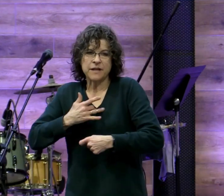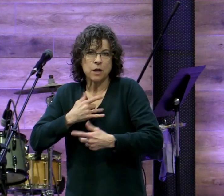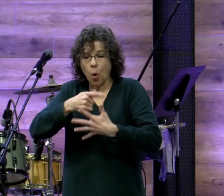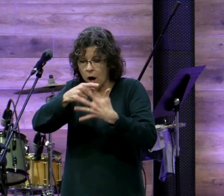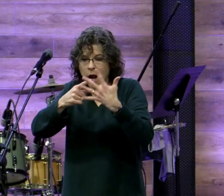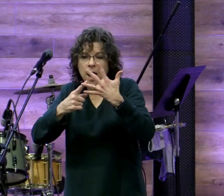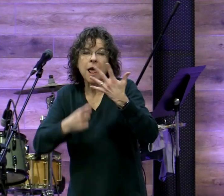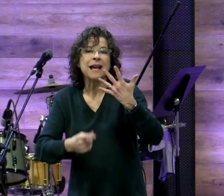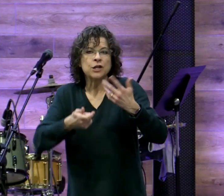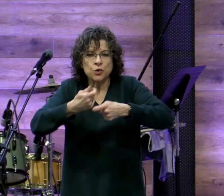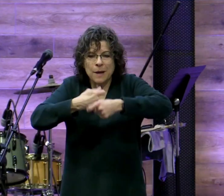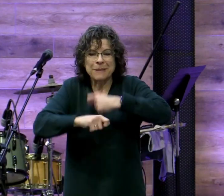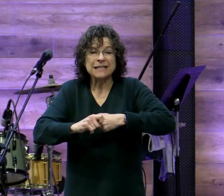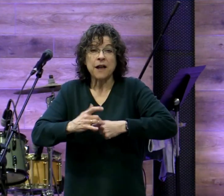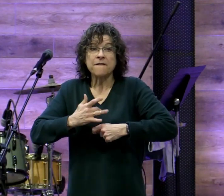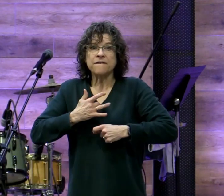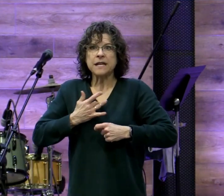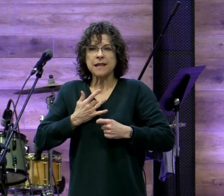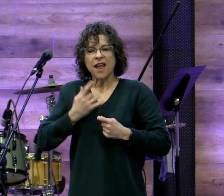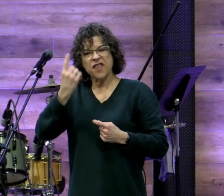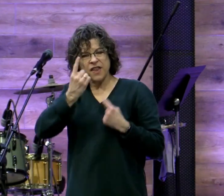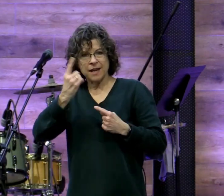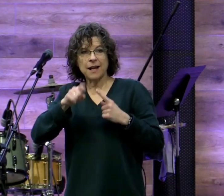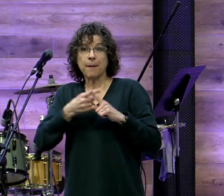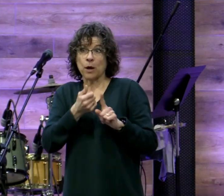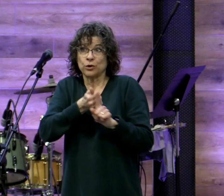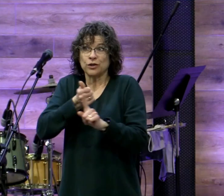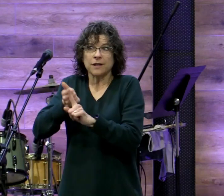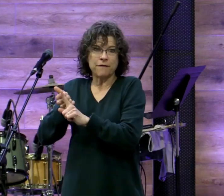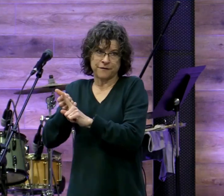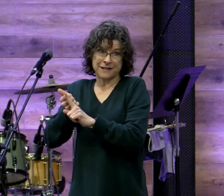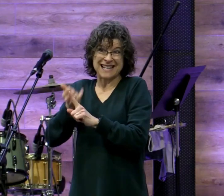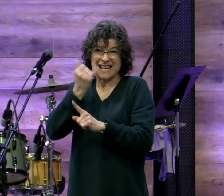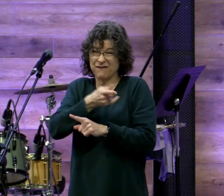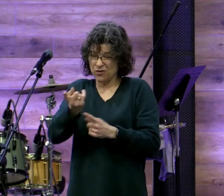on in our heart. And so if we're turning to alcohol to fix something